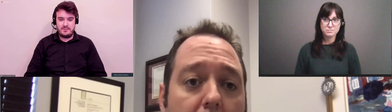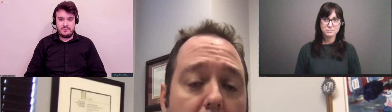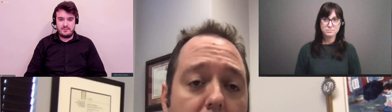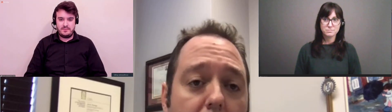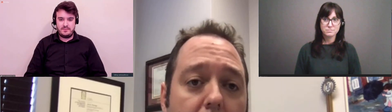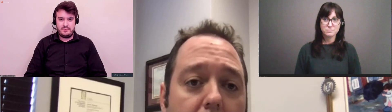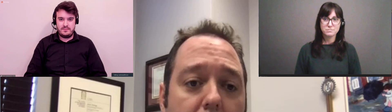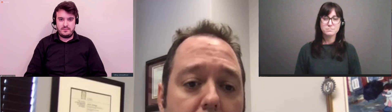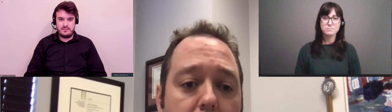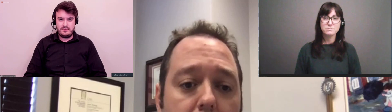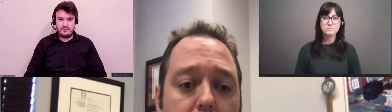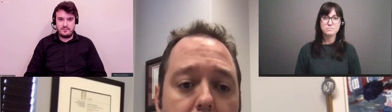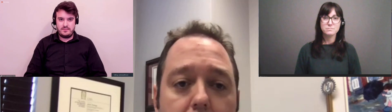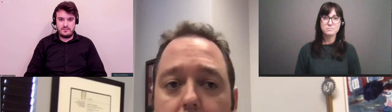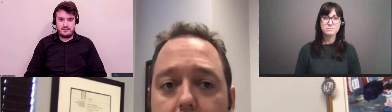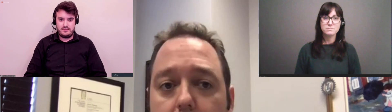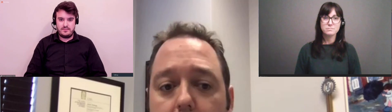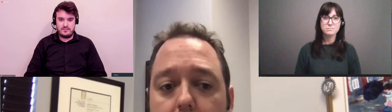So